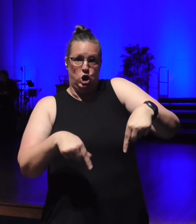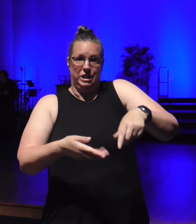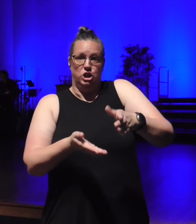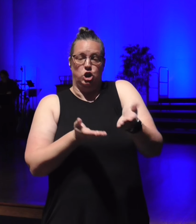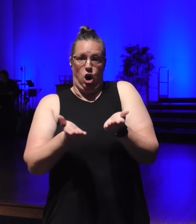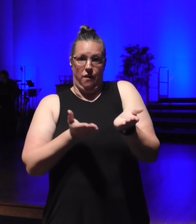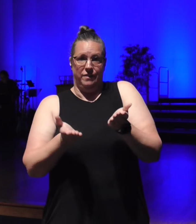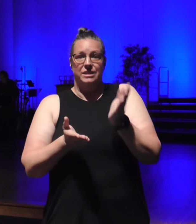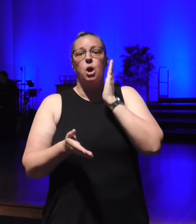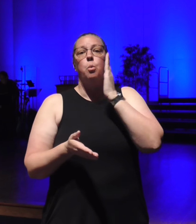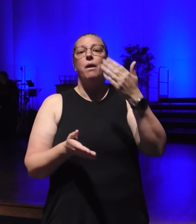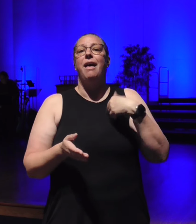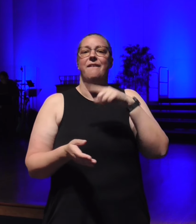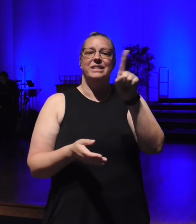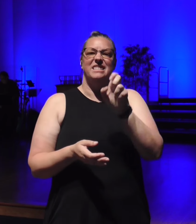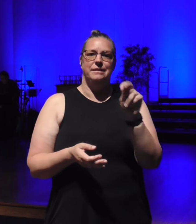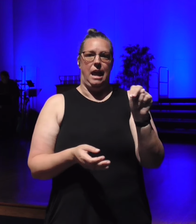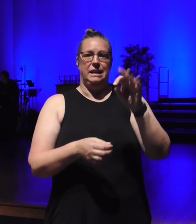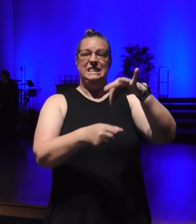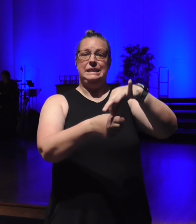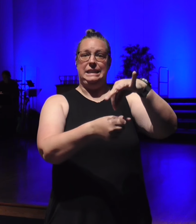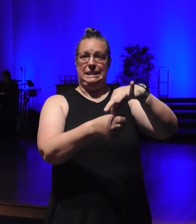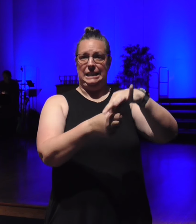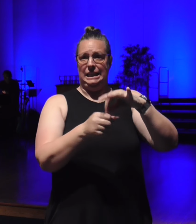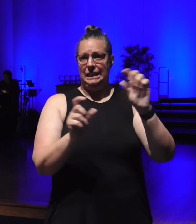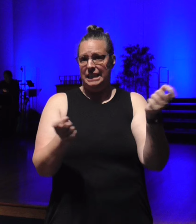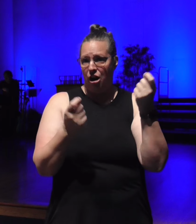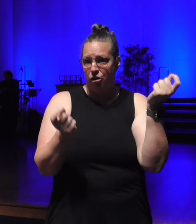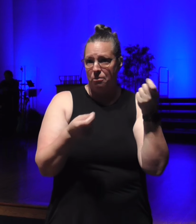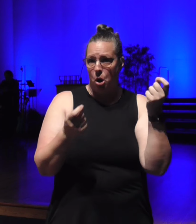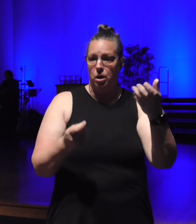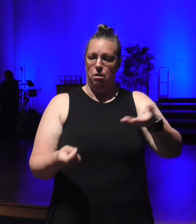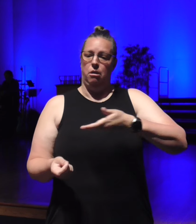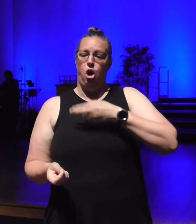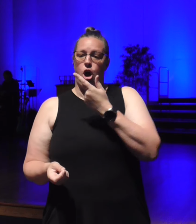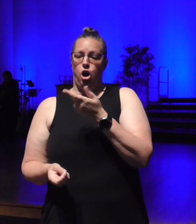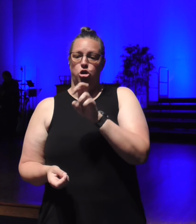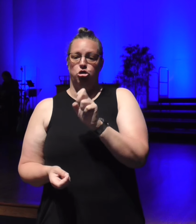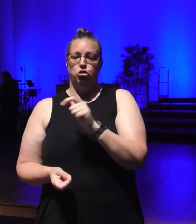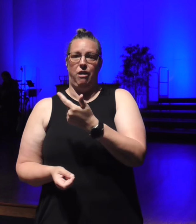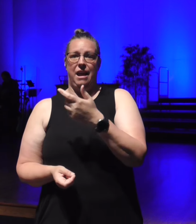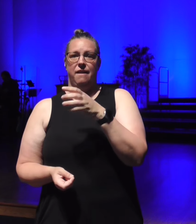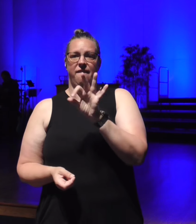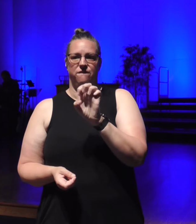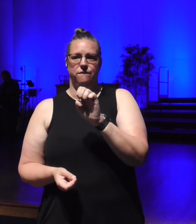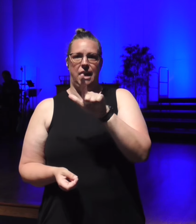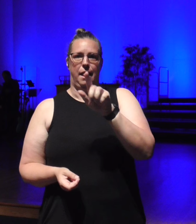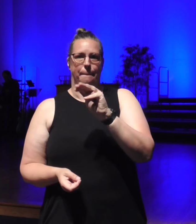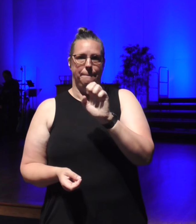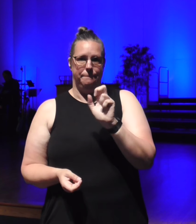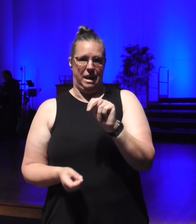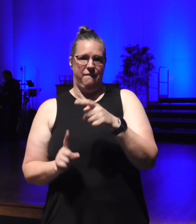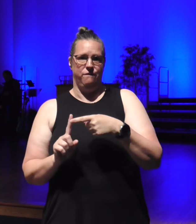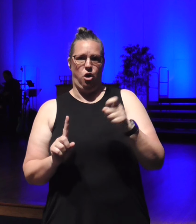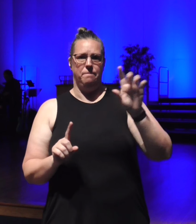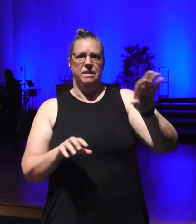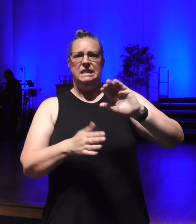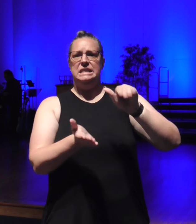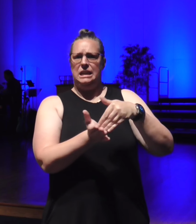Zen tea ceremony. And we have invited Greg Fellman from the Zendo, the Zen Center of